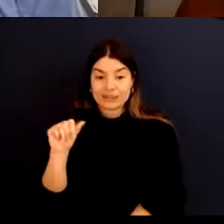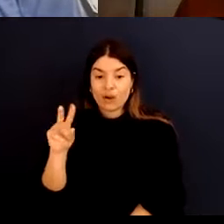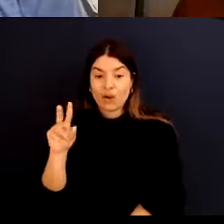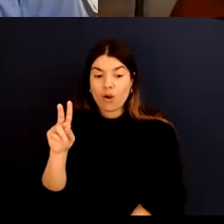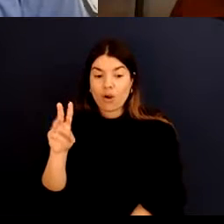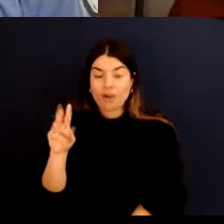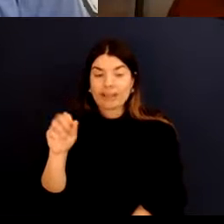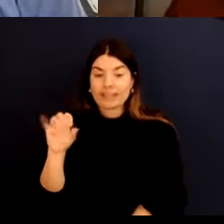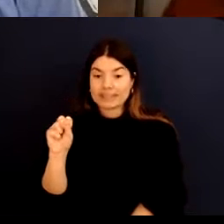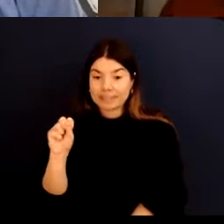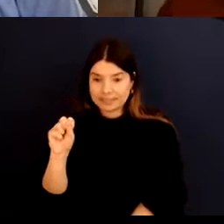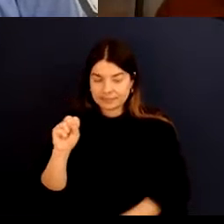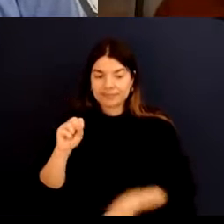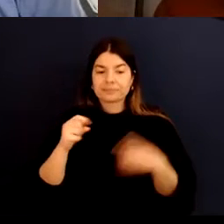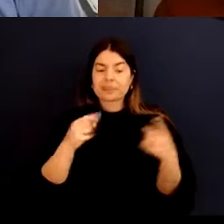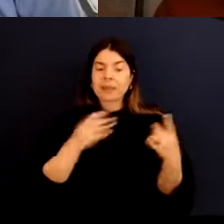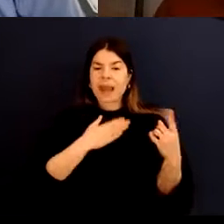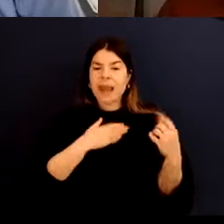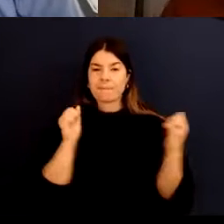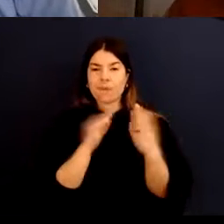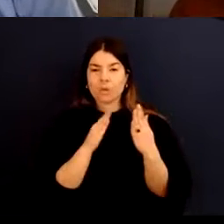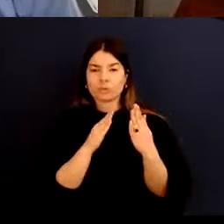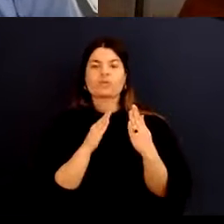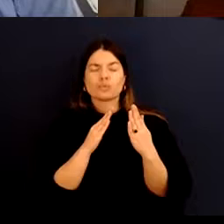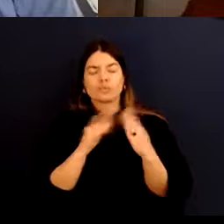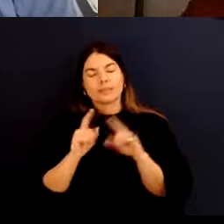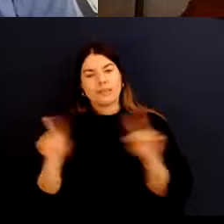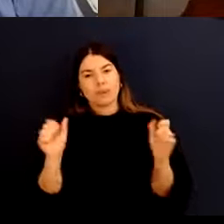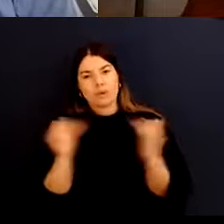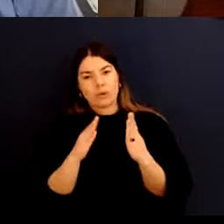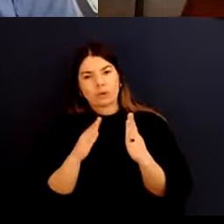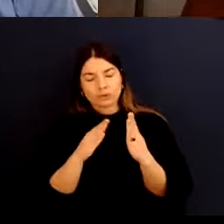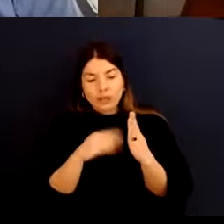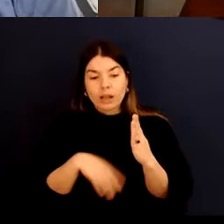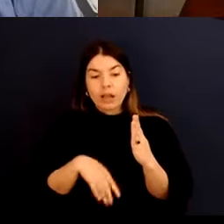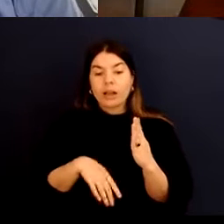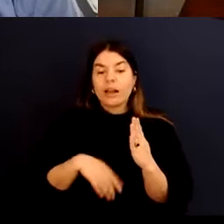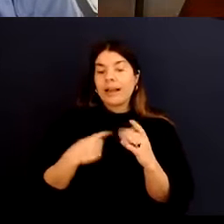I maybe would like to approach this maybe a little bit differently and form